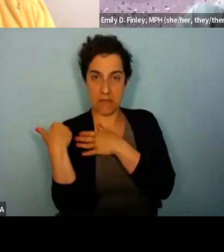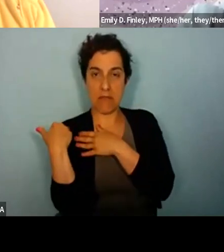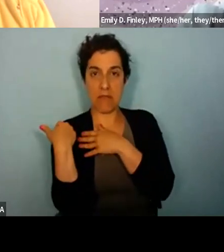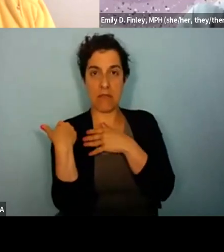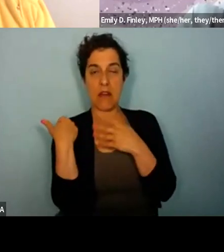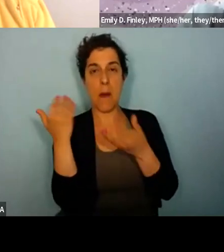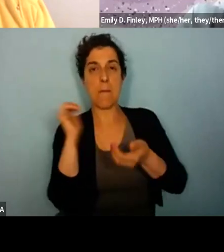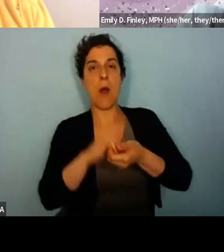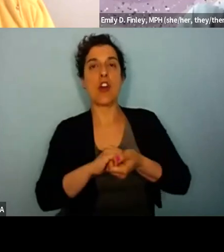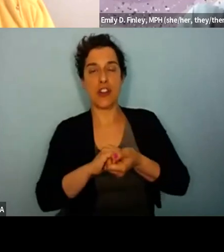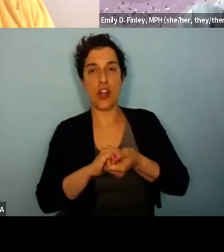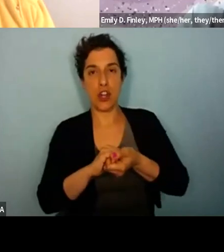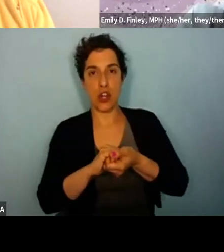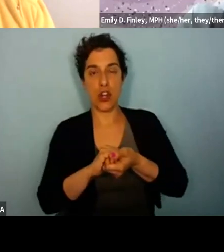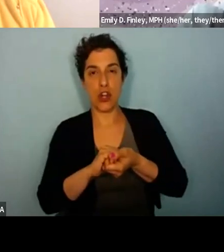partner with